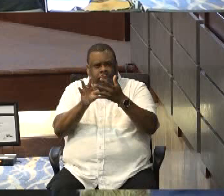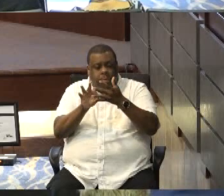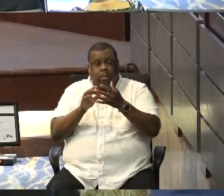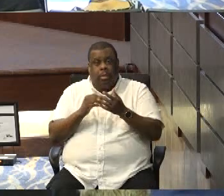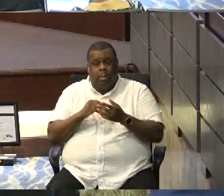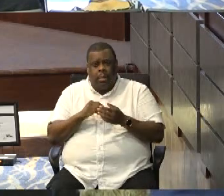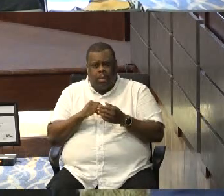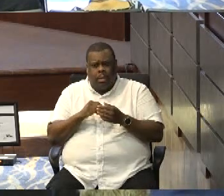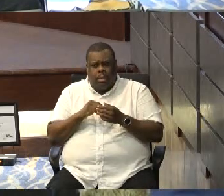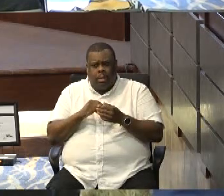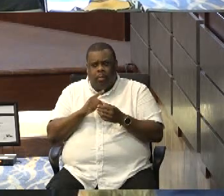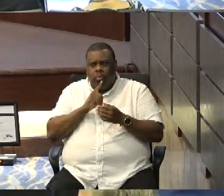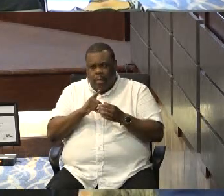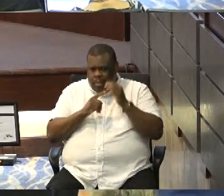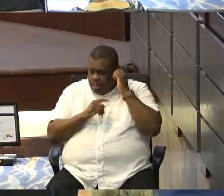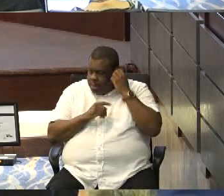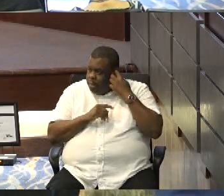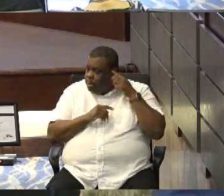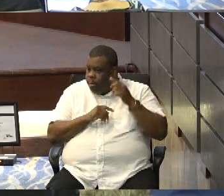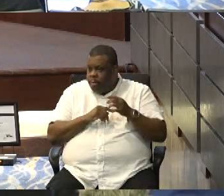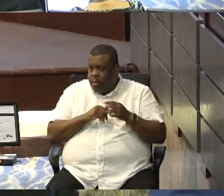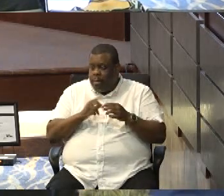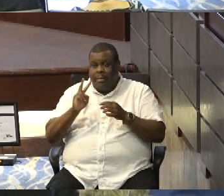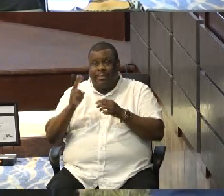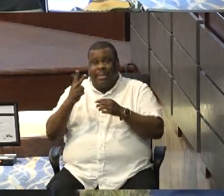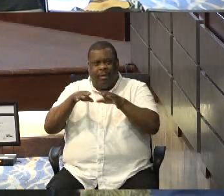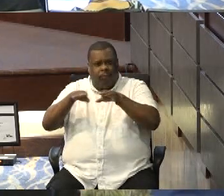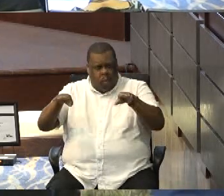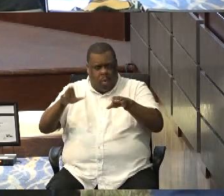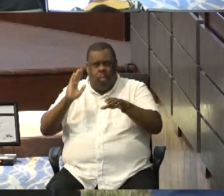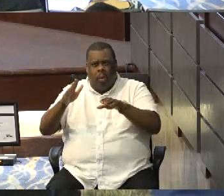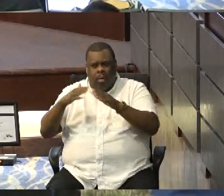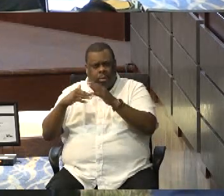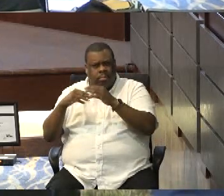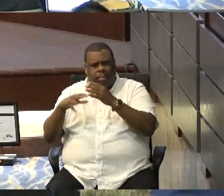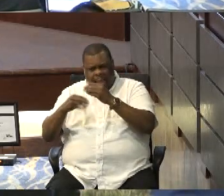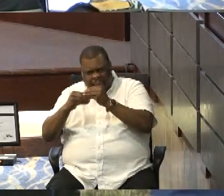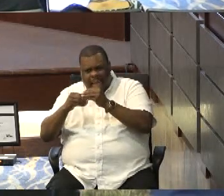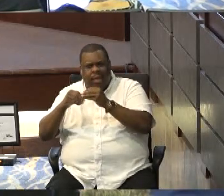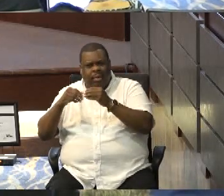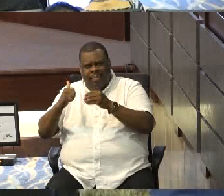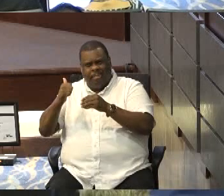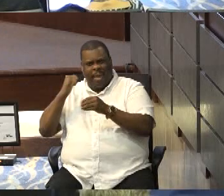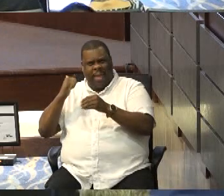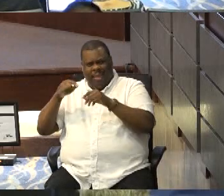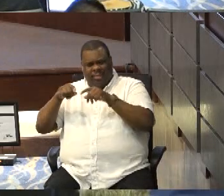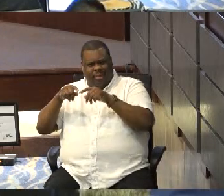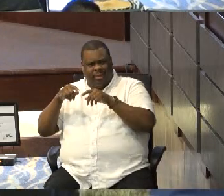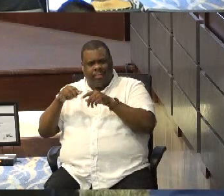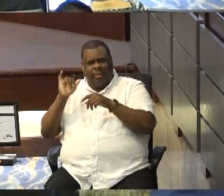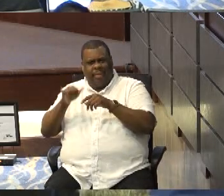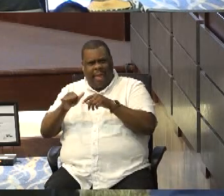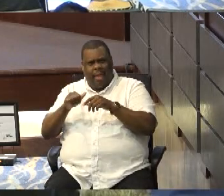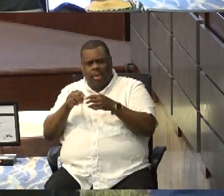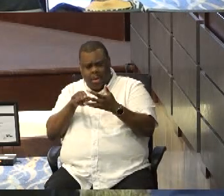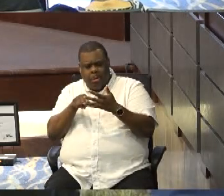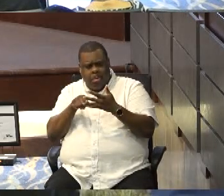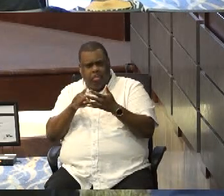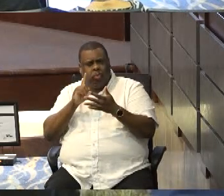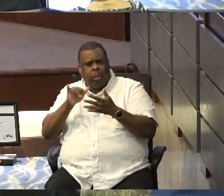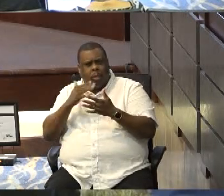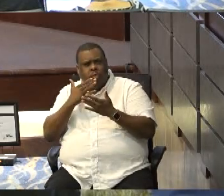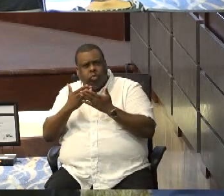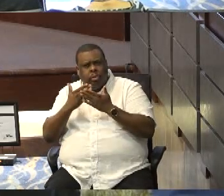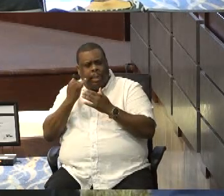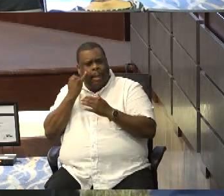we were completely redoing the second floor, and then we were going to add on a whole addition onto the back. And this seemed like the most efficient way